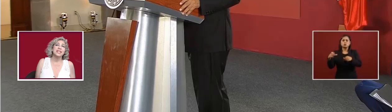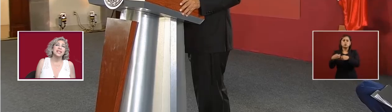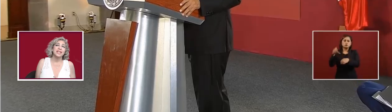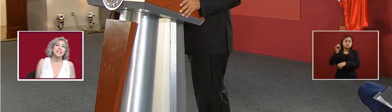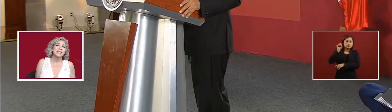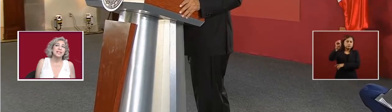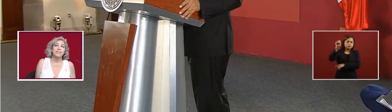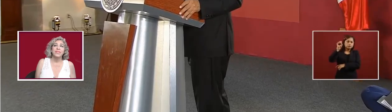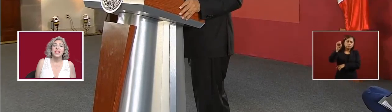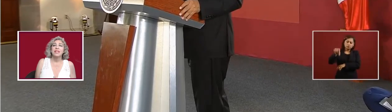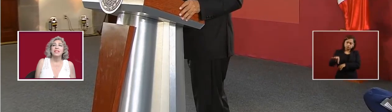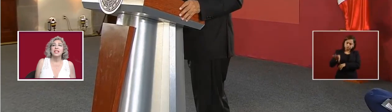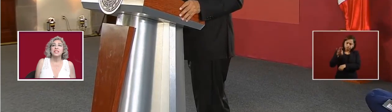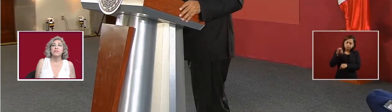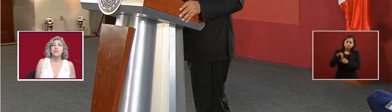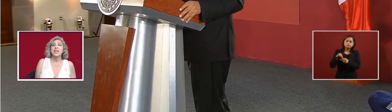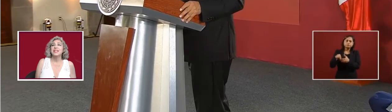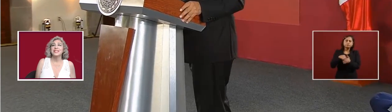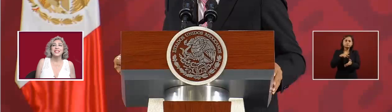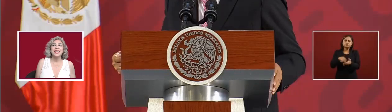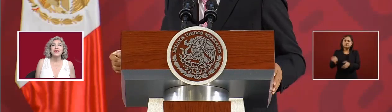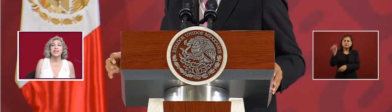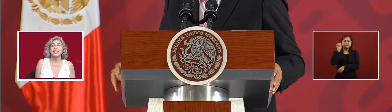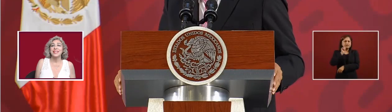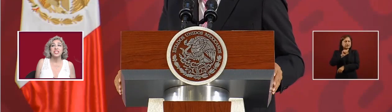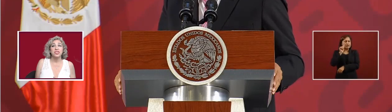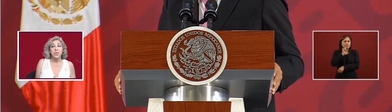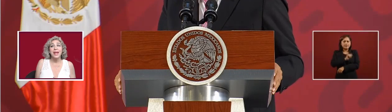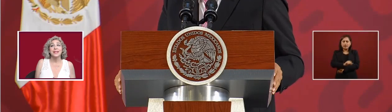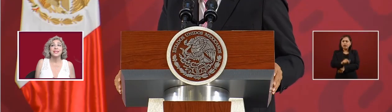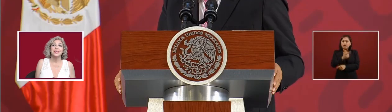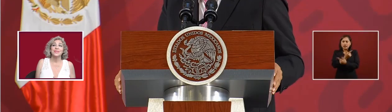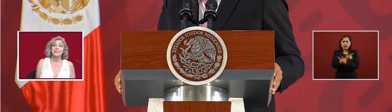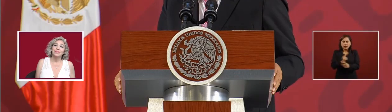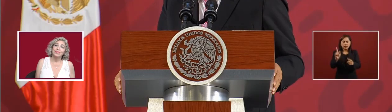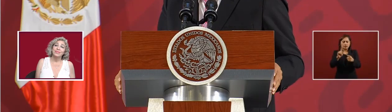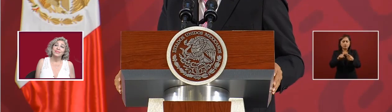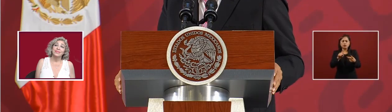of the syndicate that's free that's secret that's direct